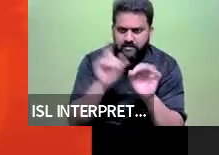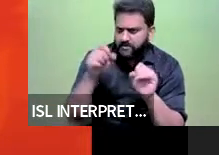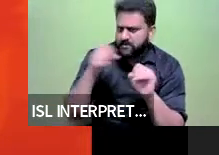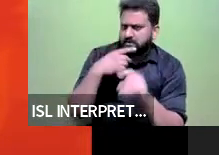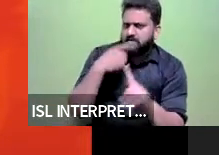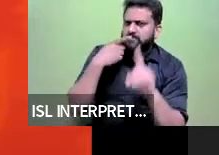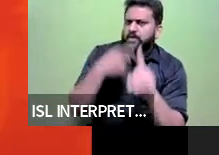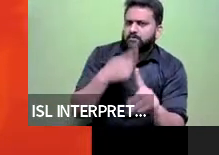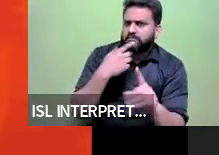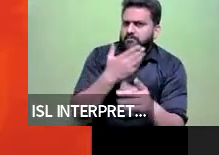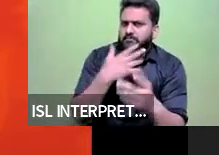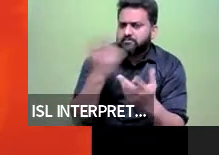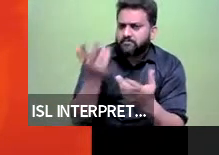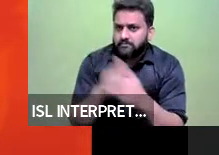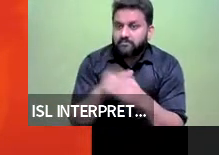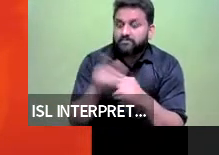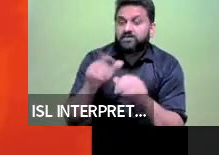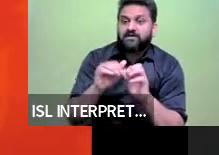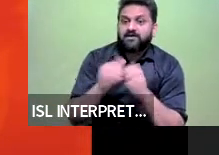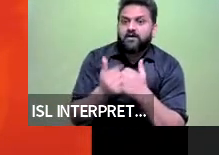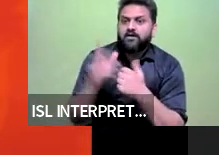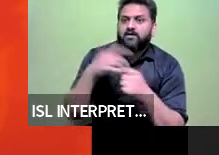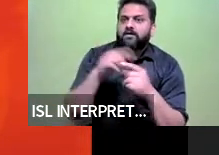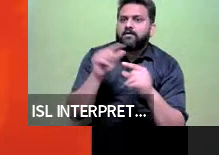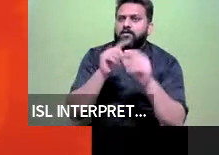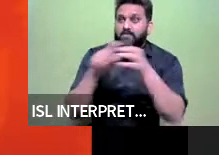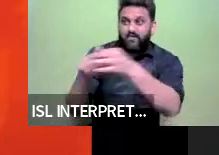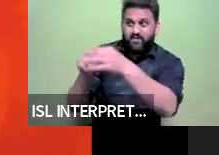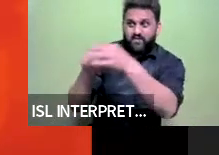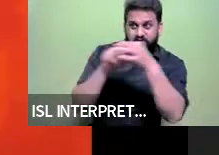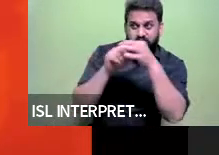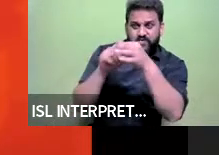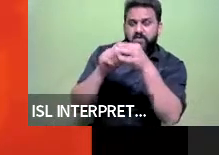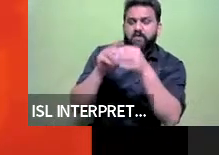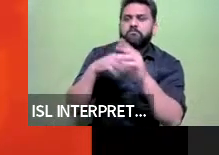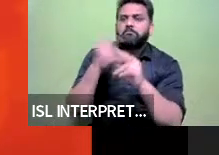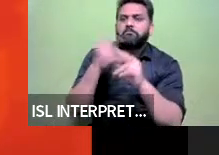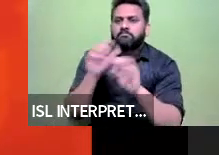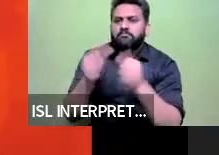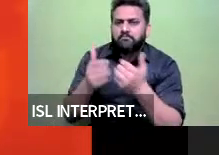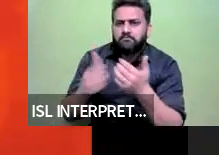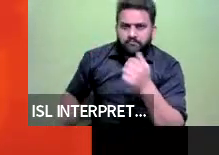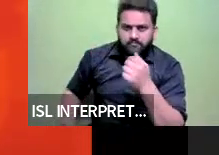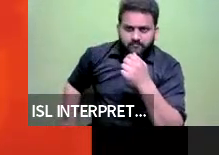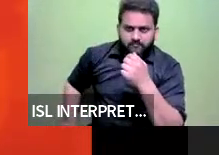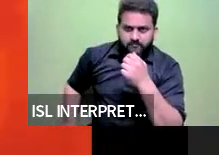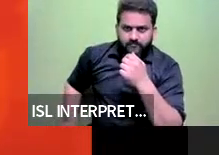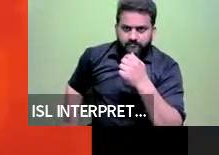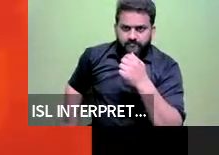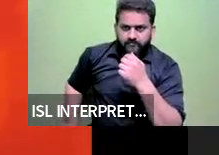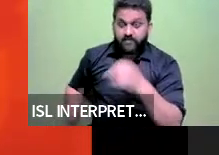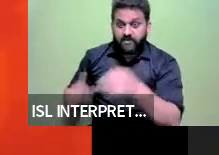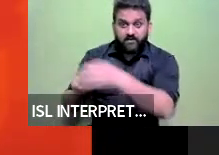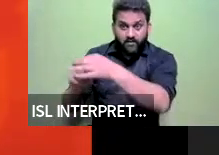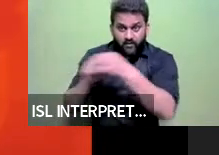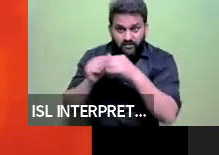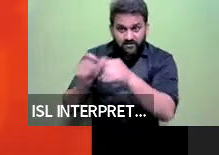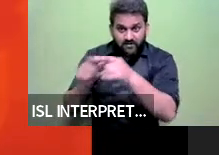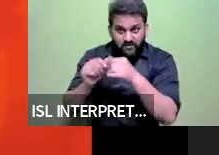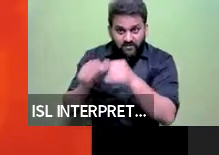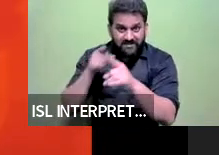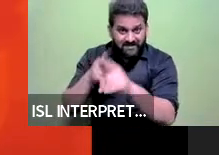point on that. And that's how you can use the question for you. Again, for question and answer session also, we